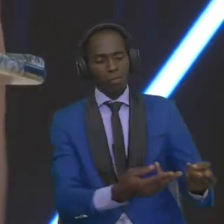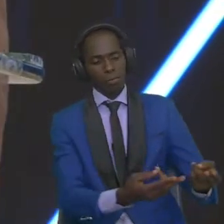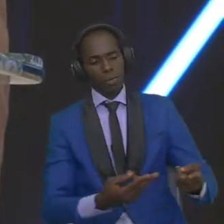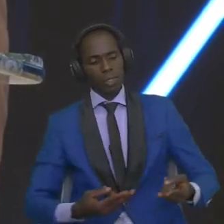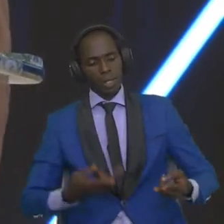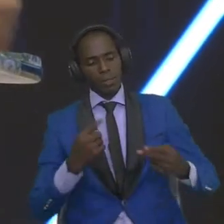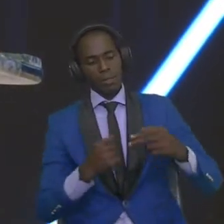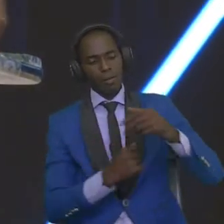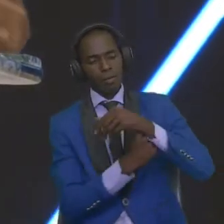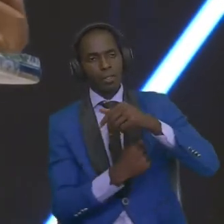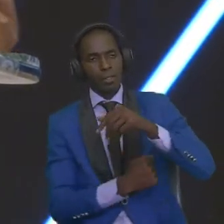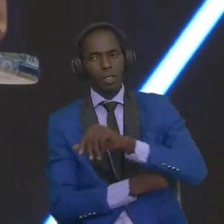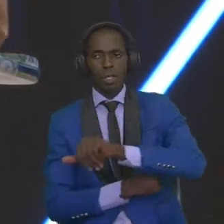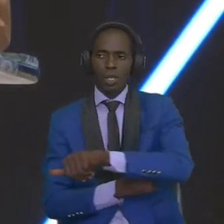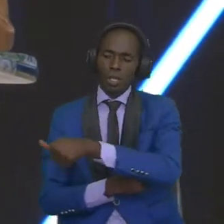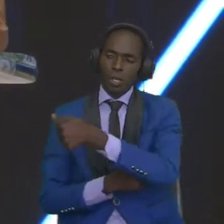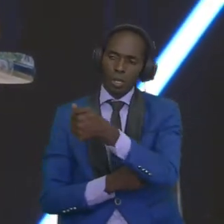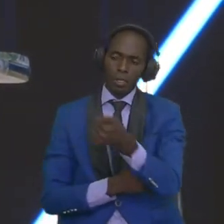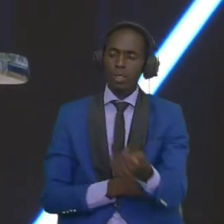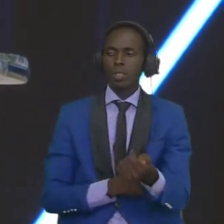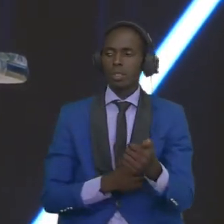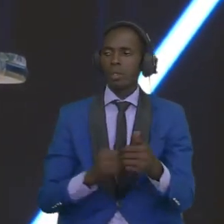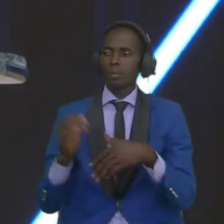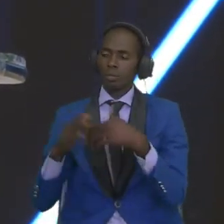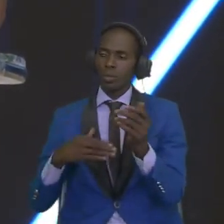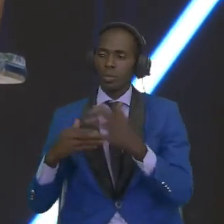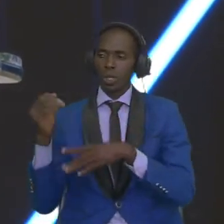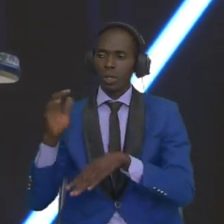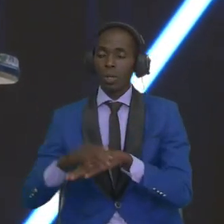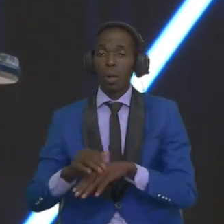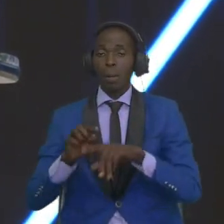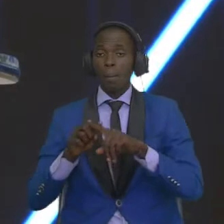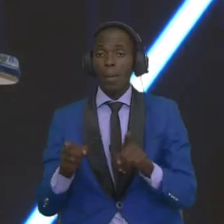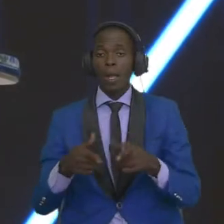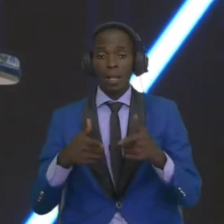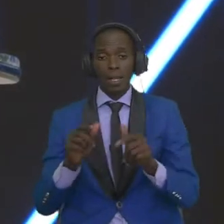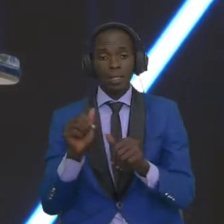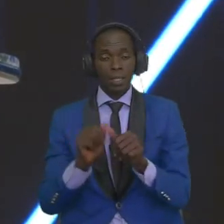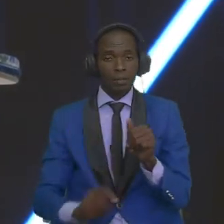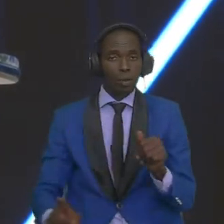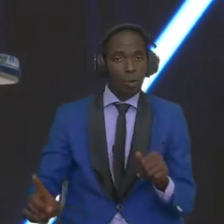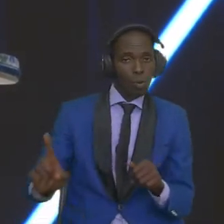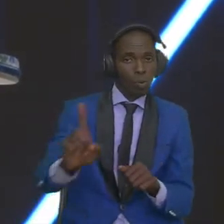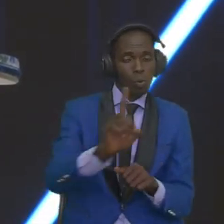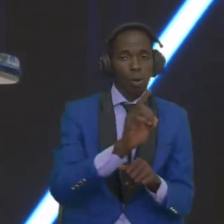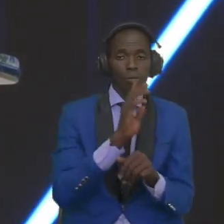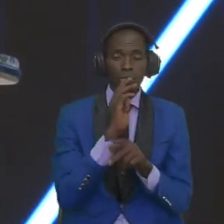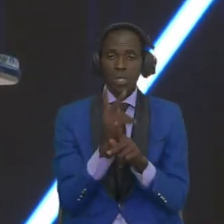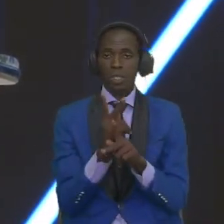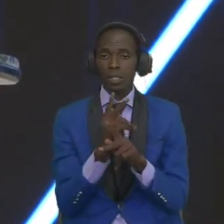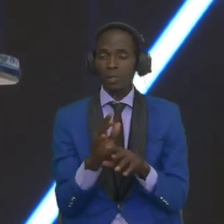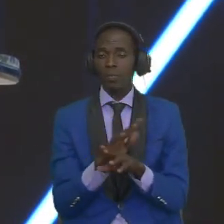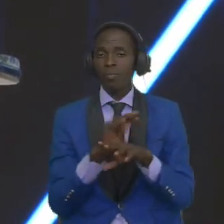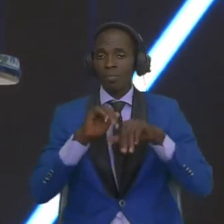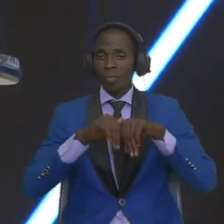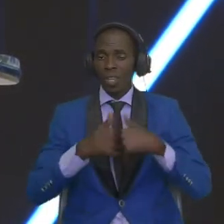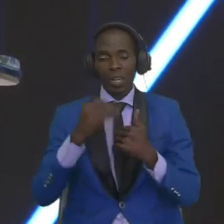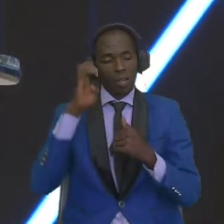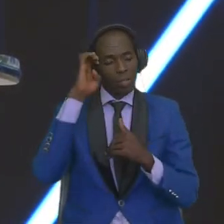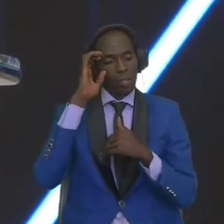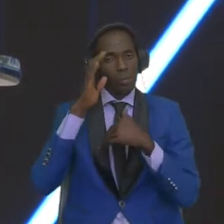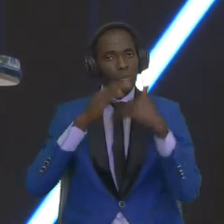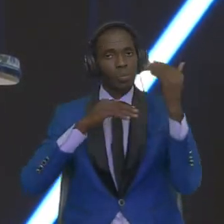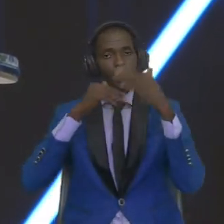buildeth thereon. But let every man take heed how he buildeth